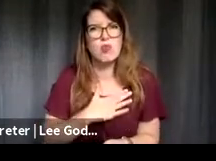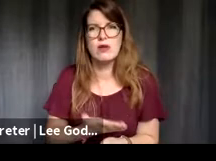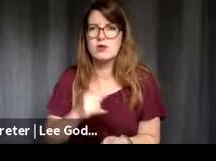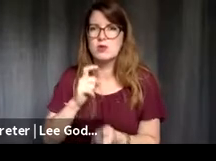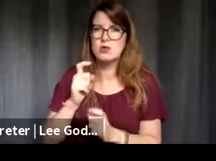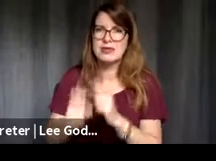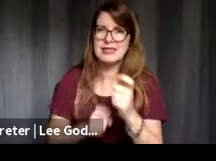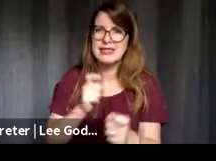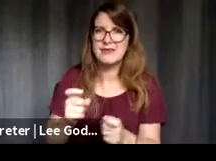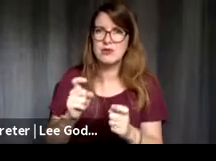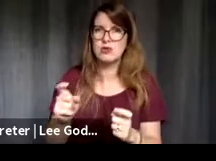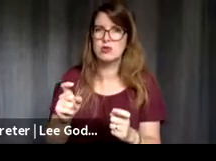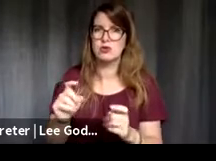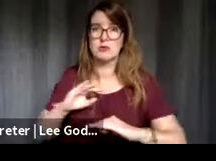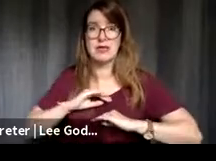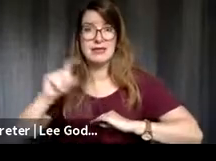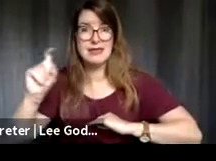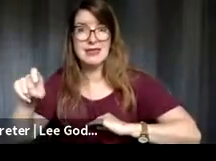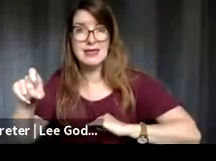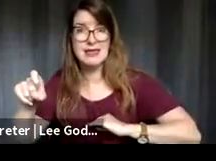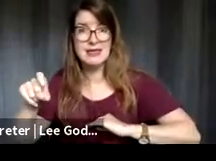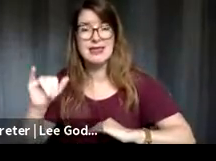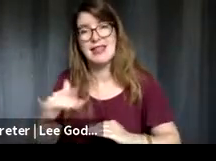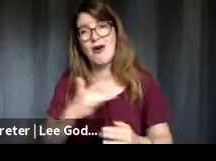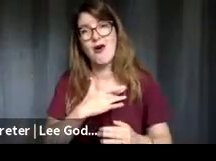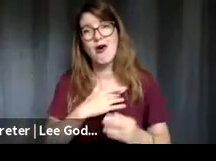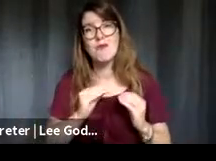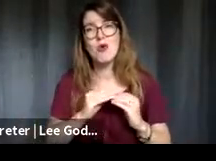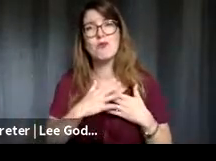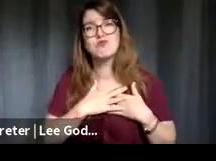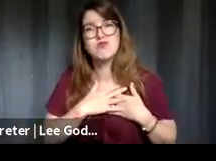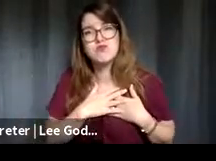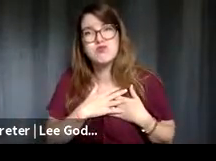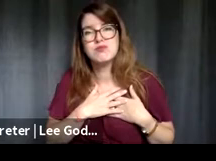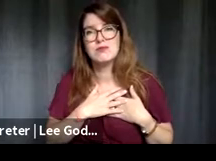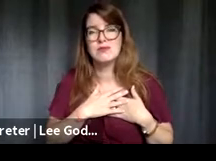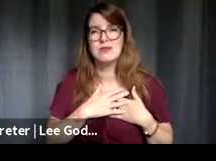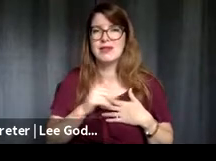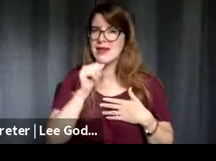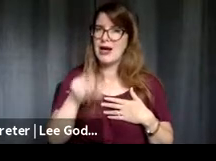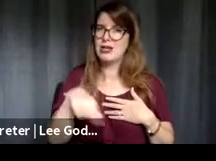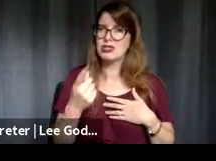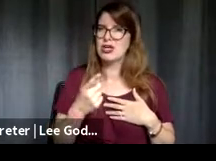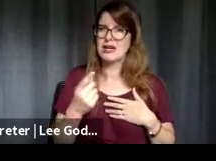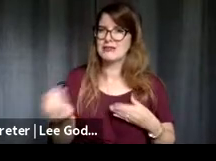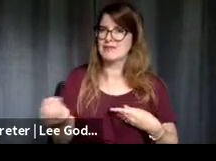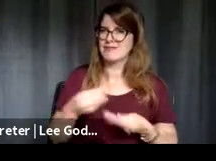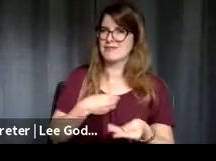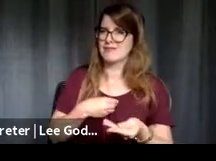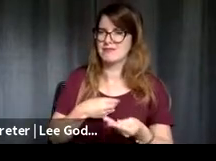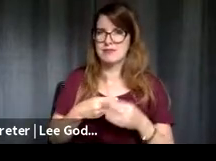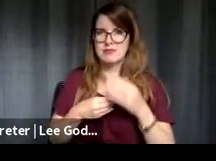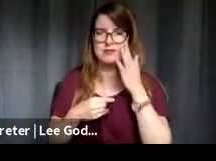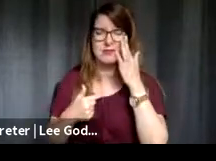grown larger than the heart that gives just to get a tax break or just to get something back. You know, I was amazed